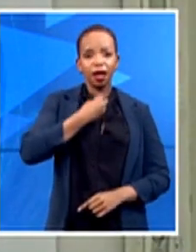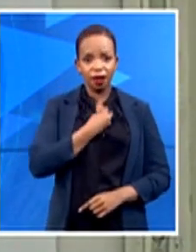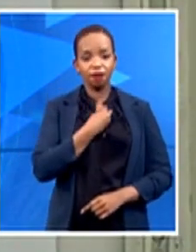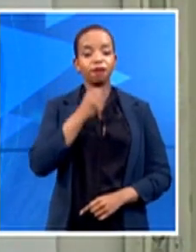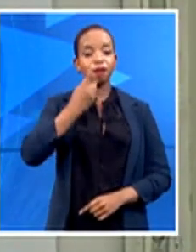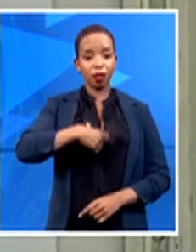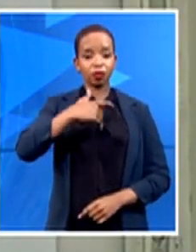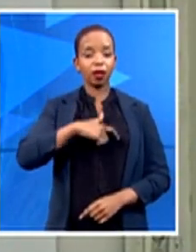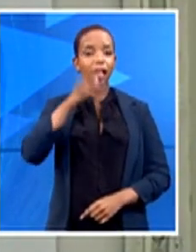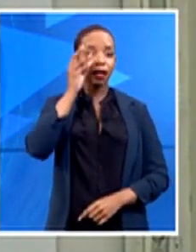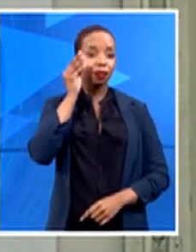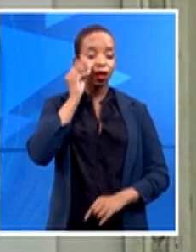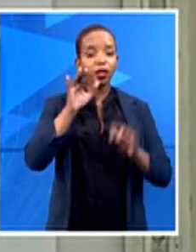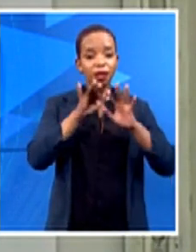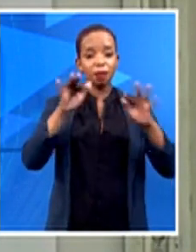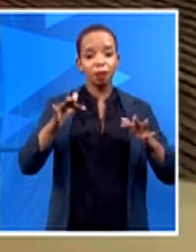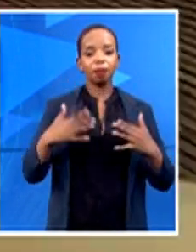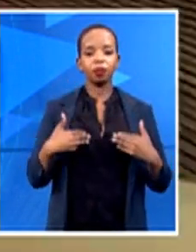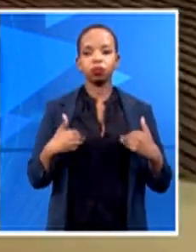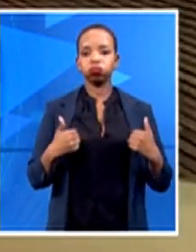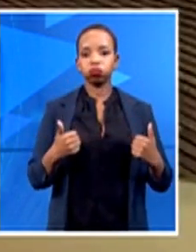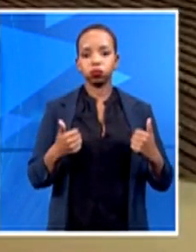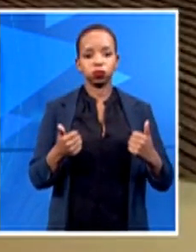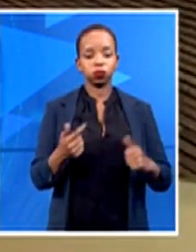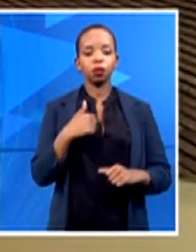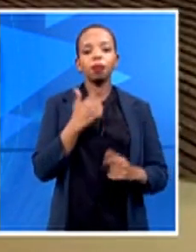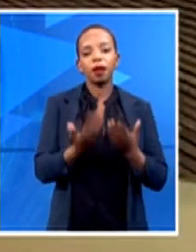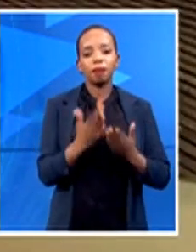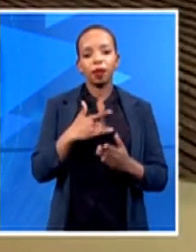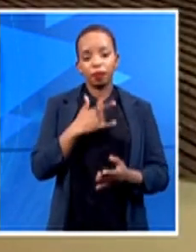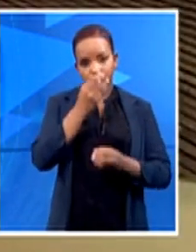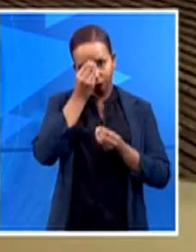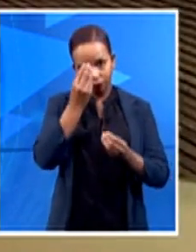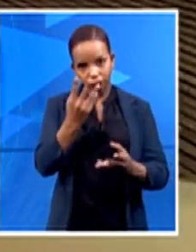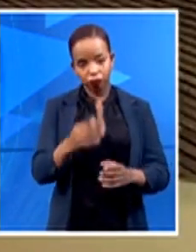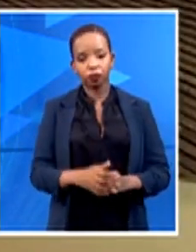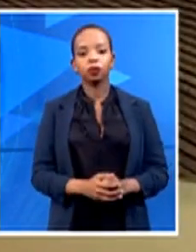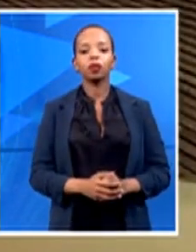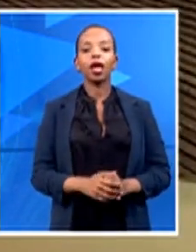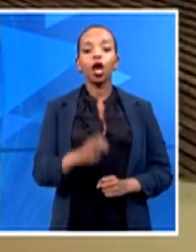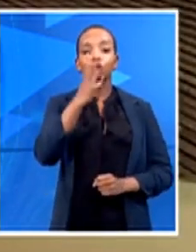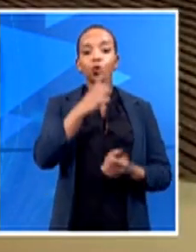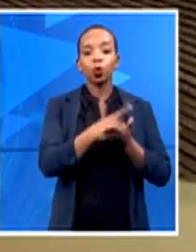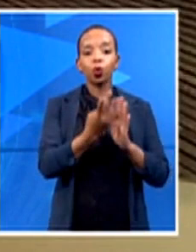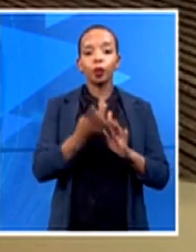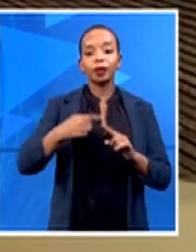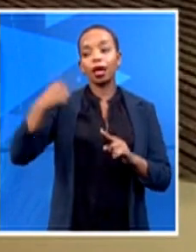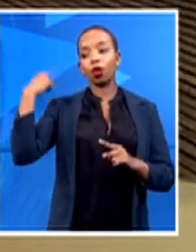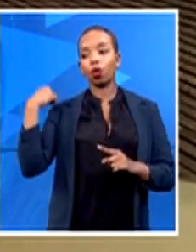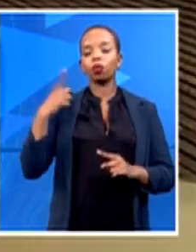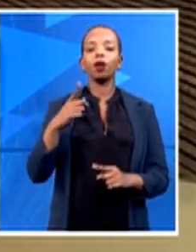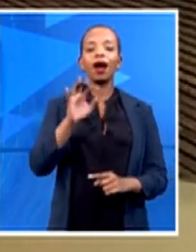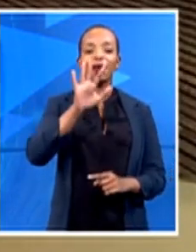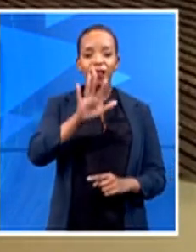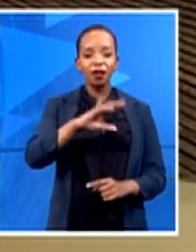that it was 2 weeks ago, I personally discharged 5 patients on one day who were infected with